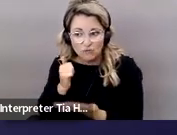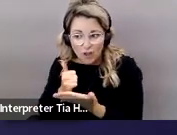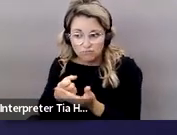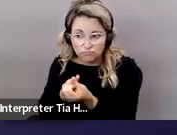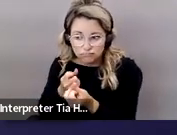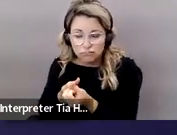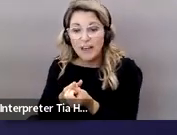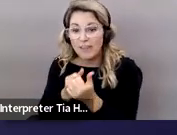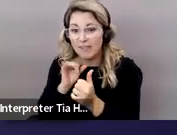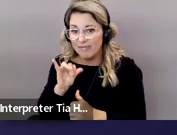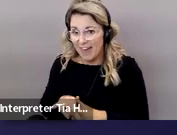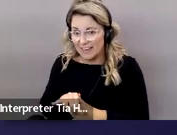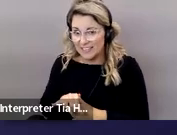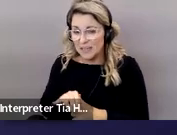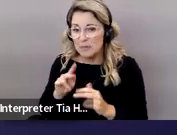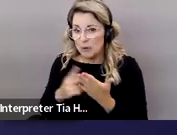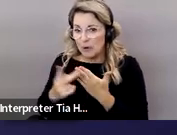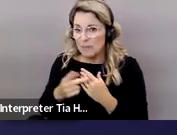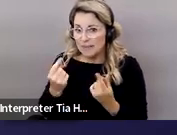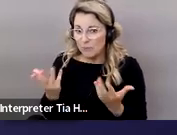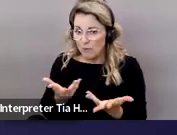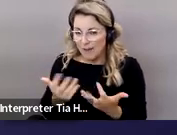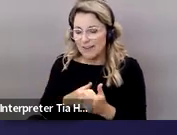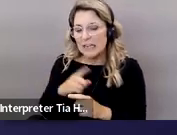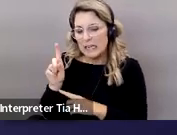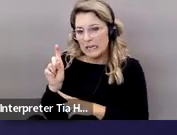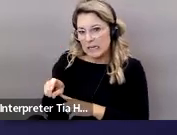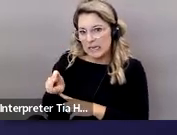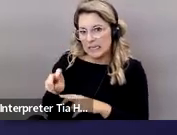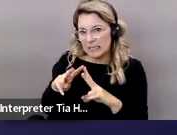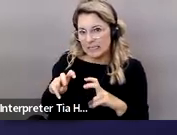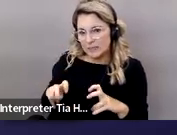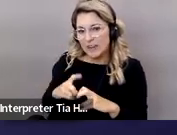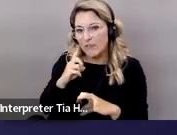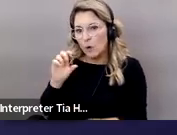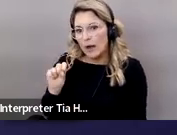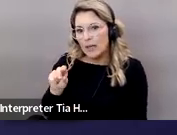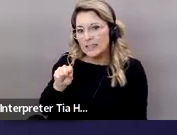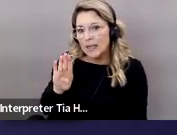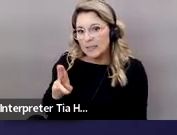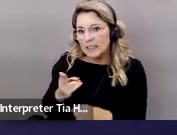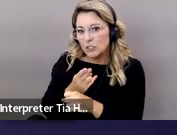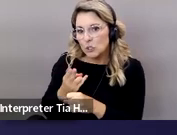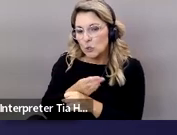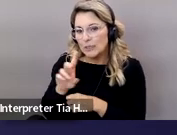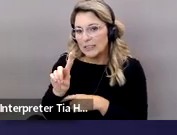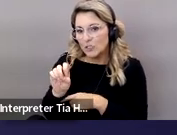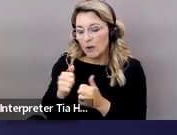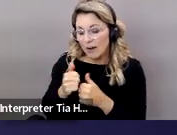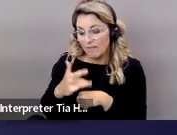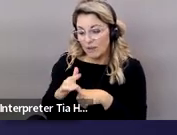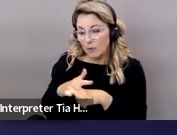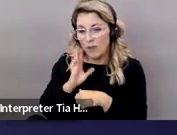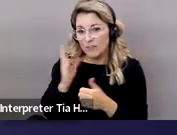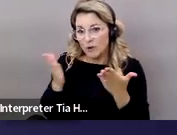was a needs assessment for substance use disorder availability of services, and working with chambers